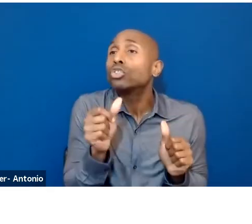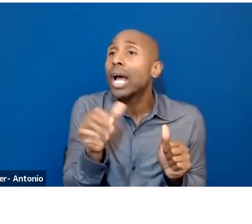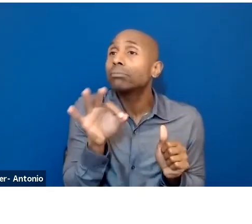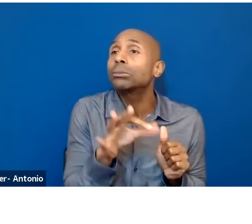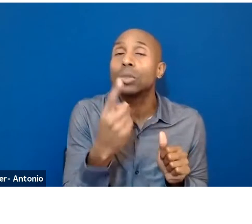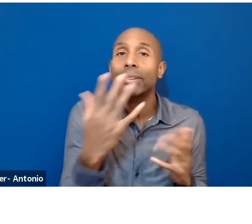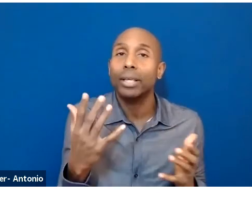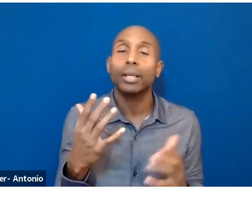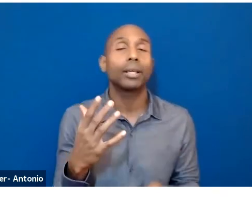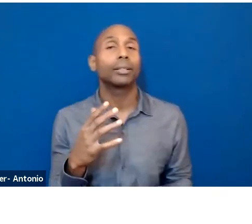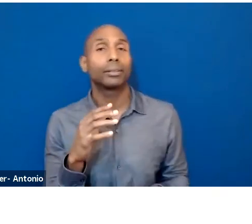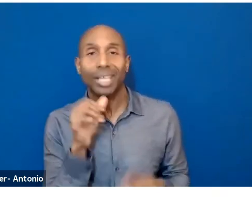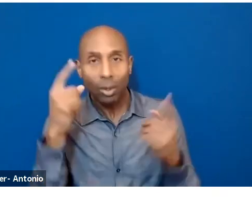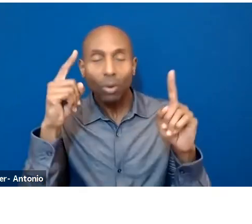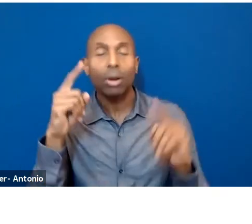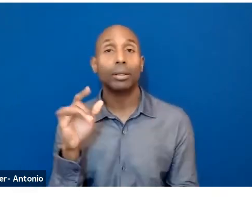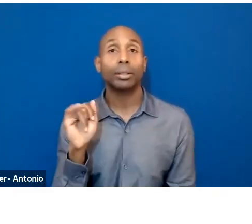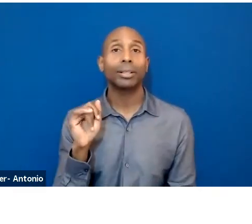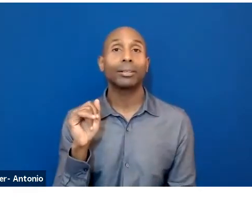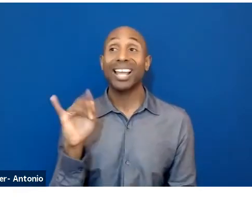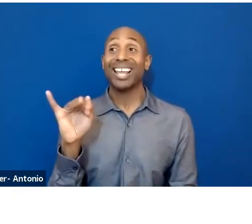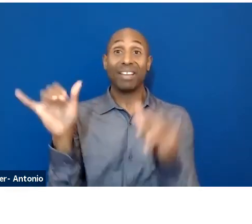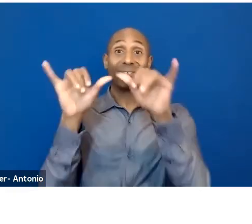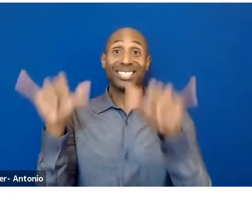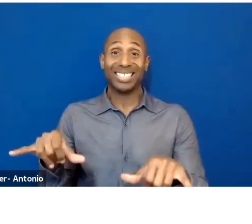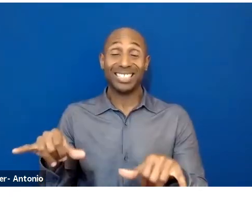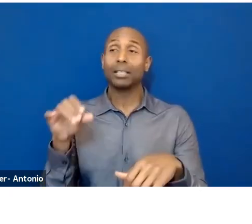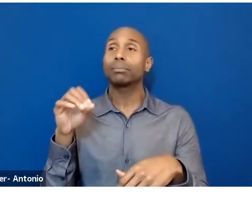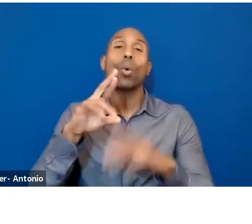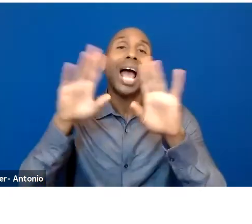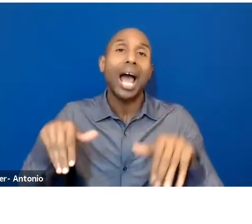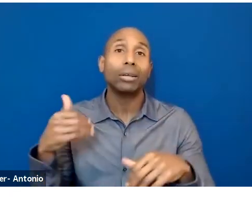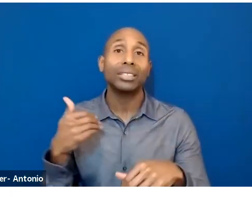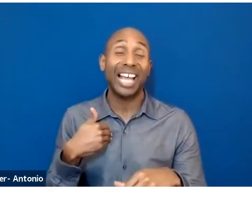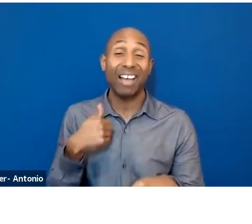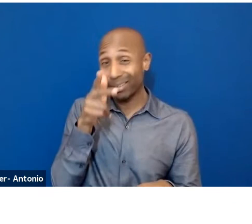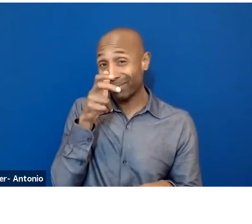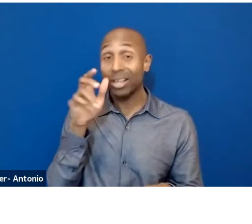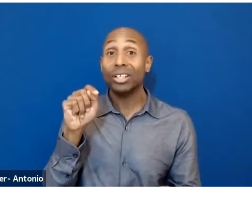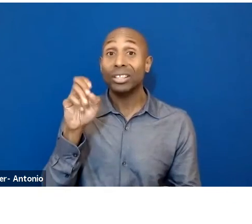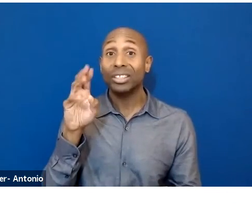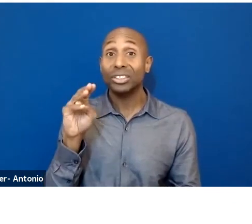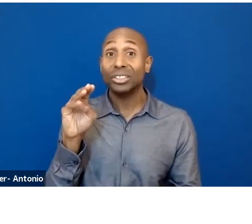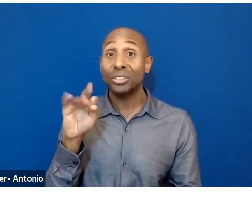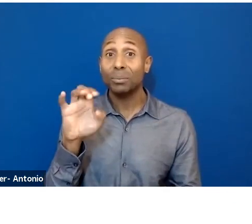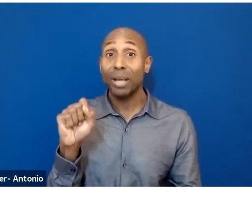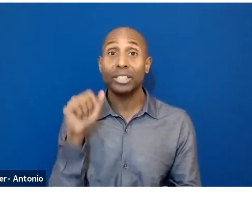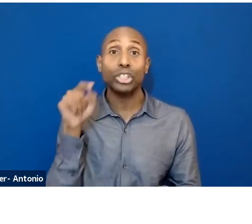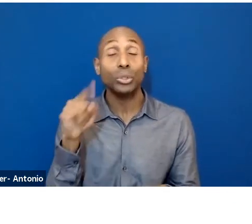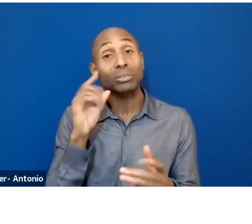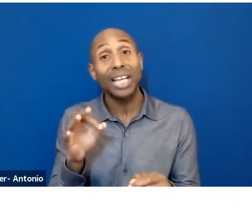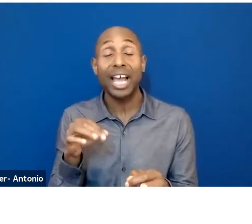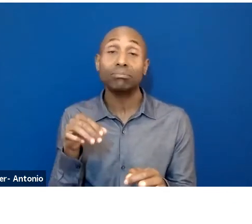and start again, right? And garment workers are doing that work now. Garment workers and organizers are doing that